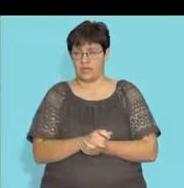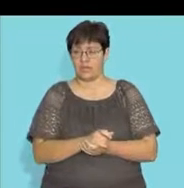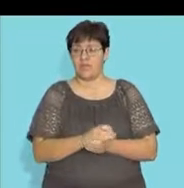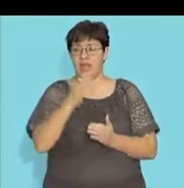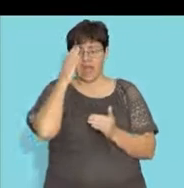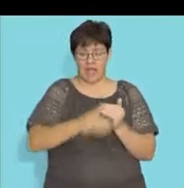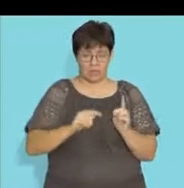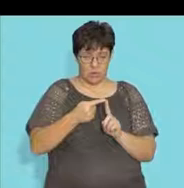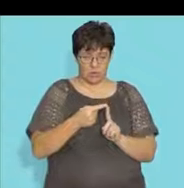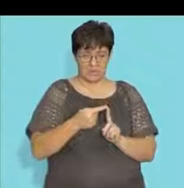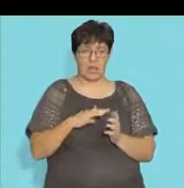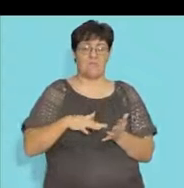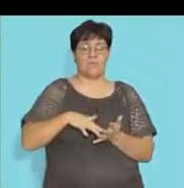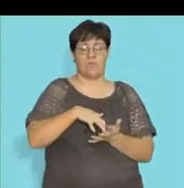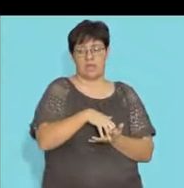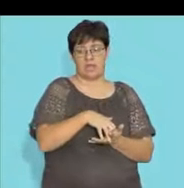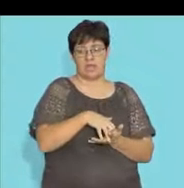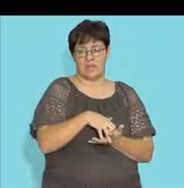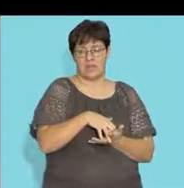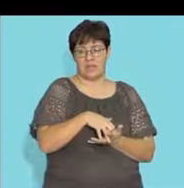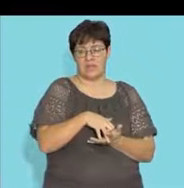an endpoint that's a weakly